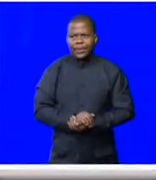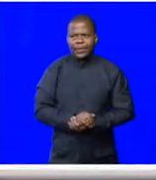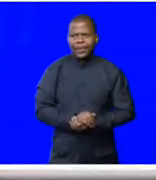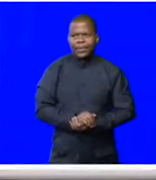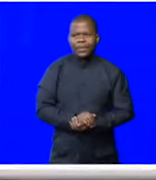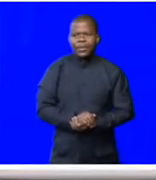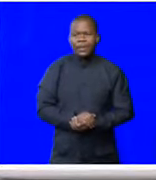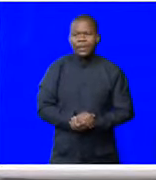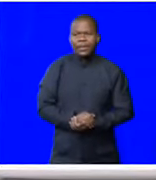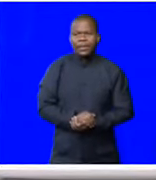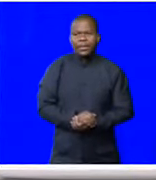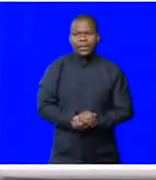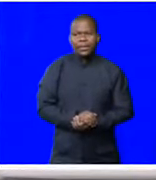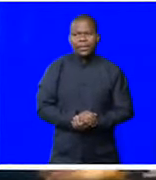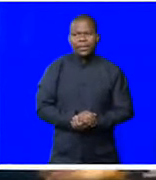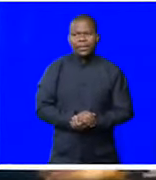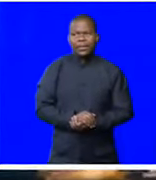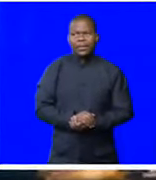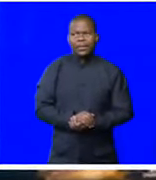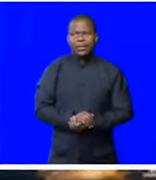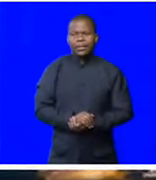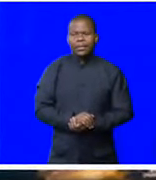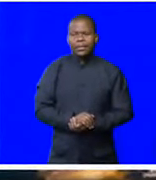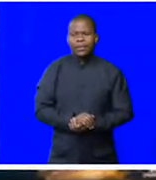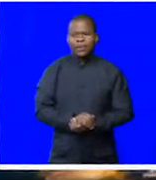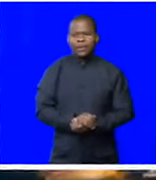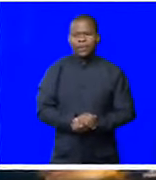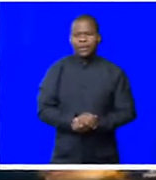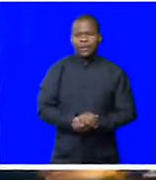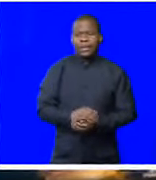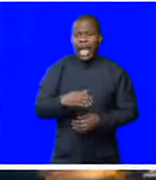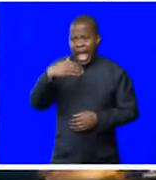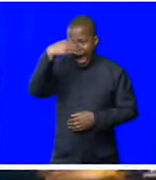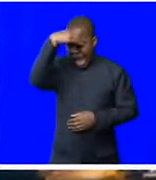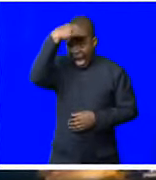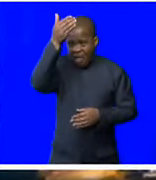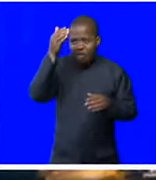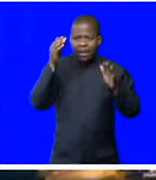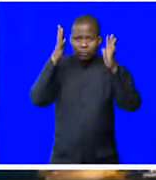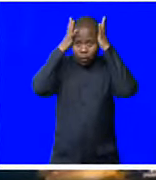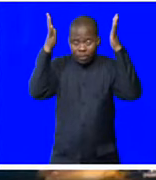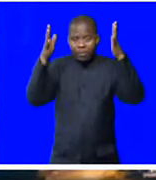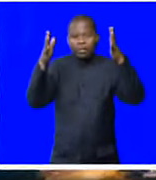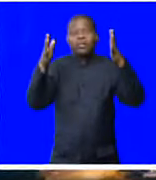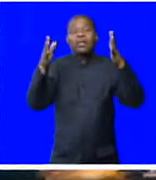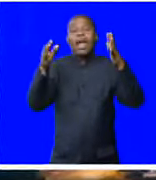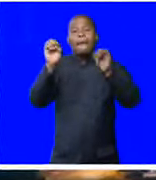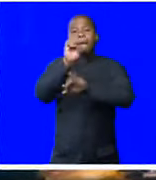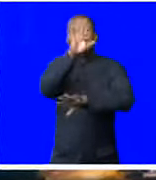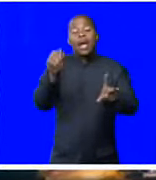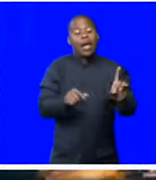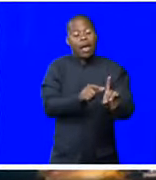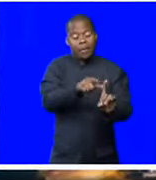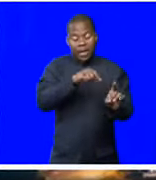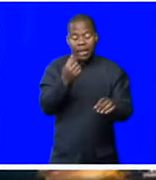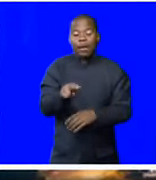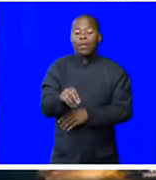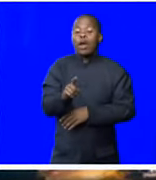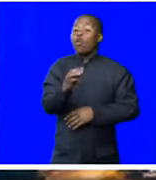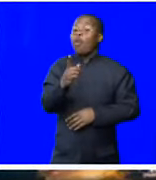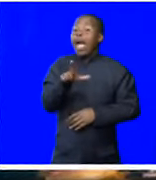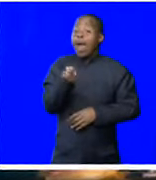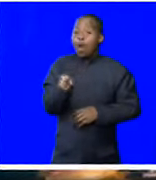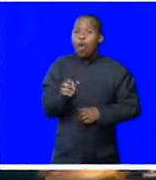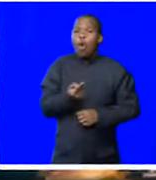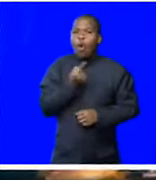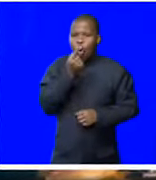Sifiso Nxumalo Mbabane. The government of Eswatini spokesperson Alpheus Nxumalo refutes damning allegations made